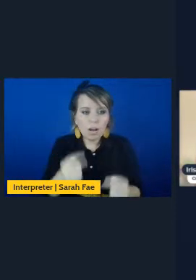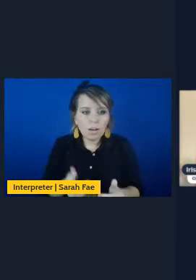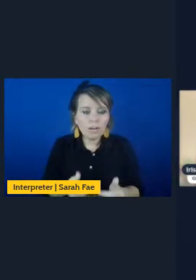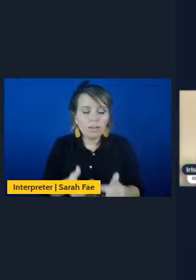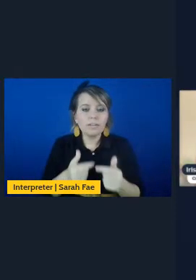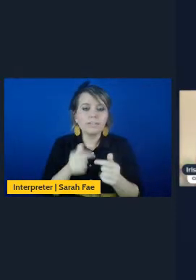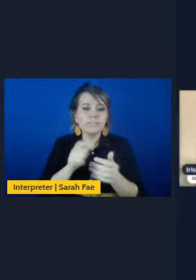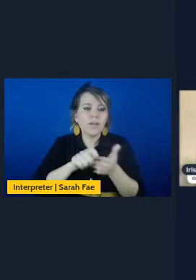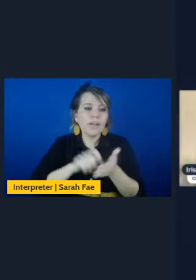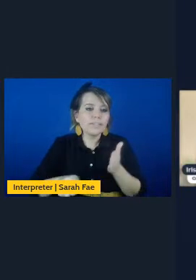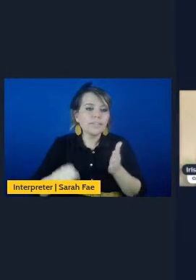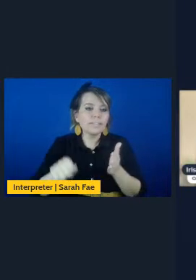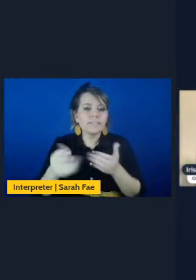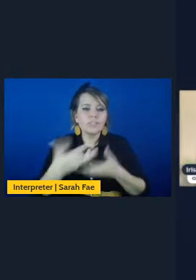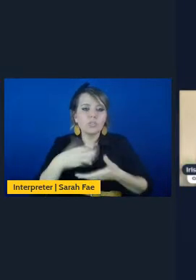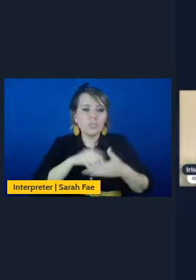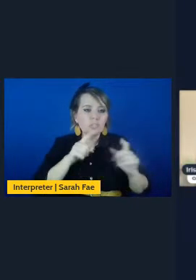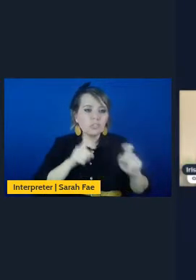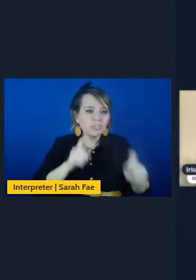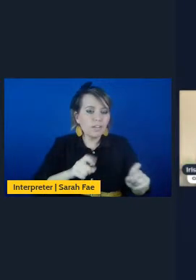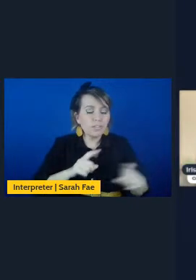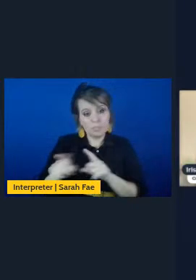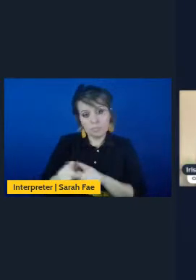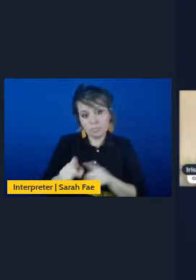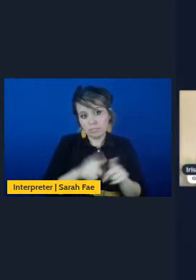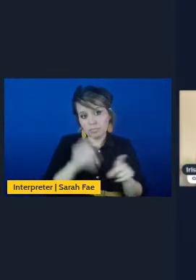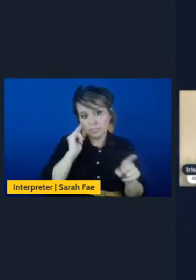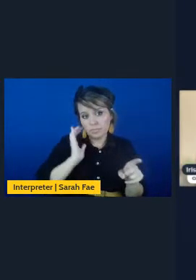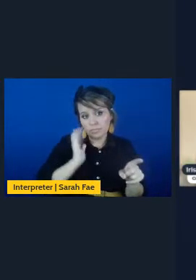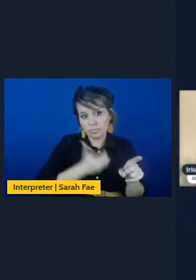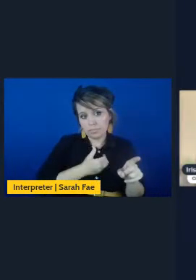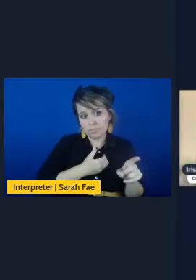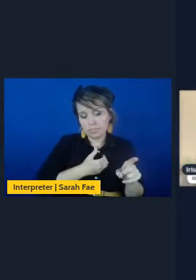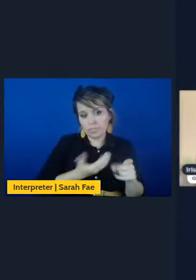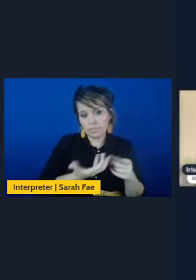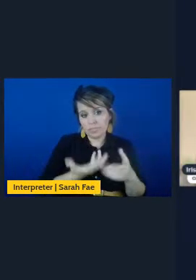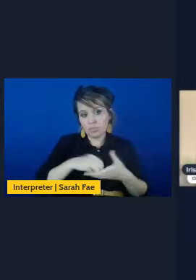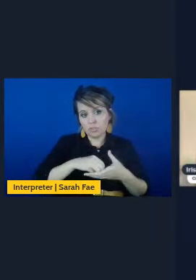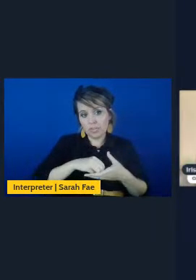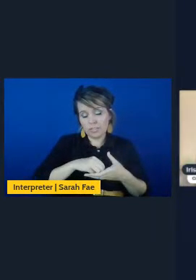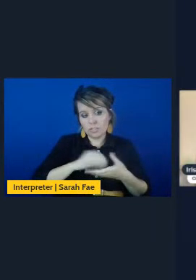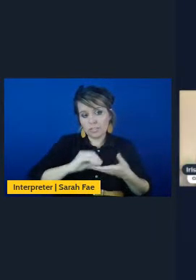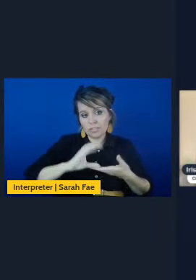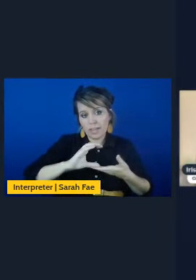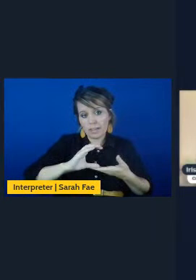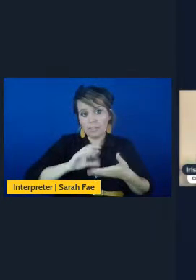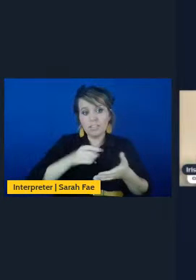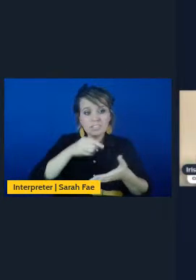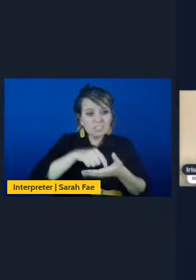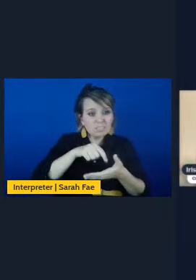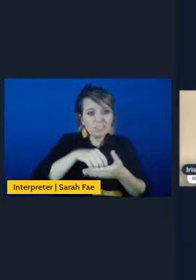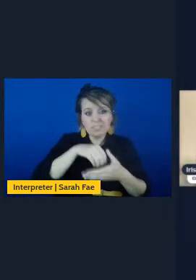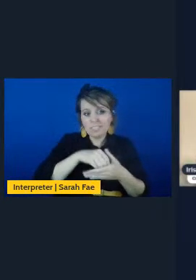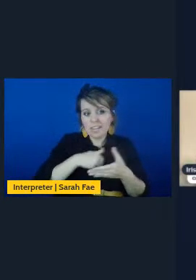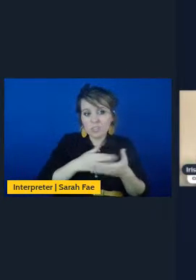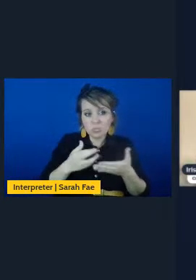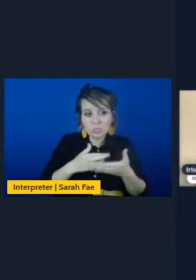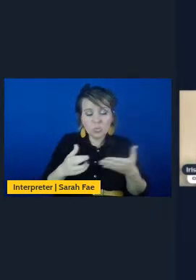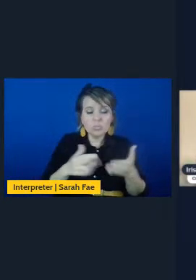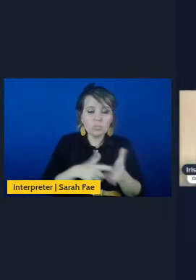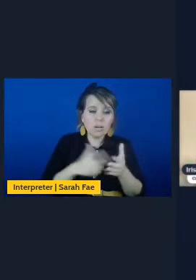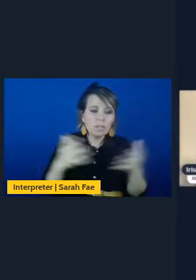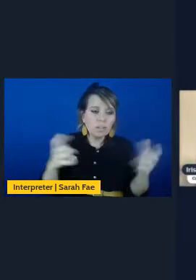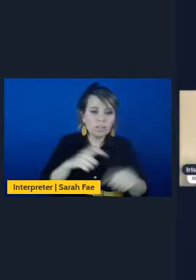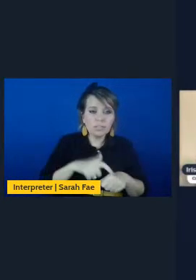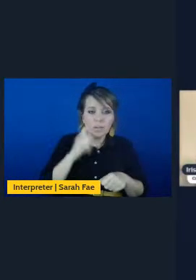integration tests, but also if our application stack contains resources which take a lot of time to deploy. So for example,